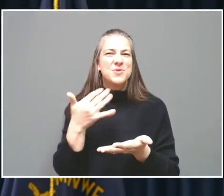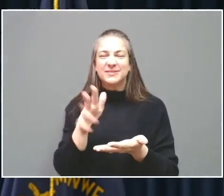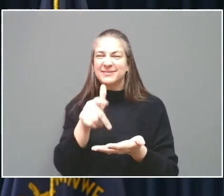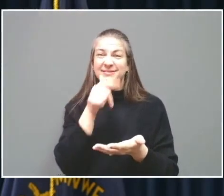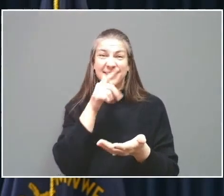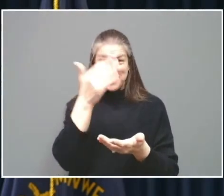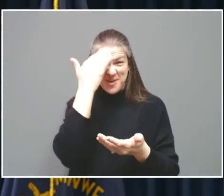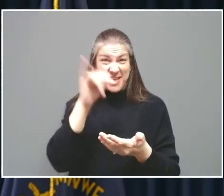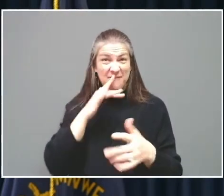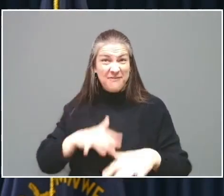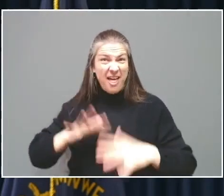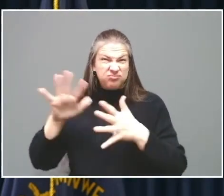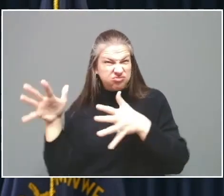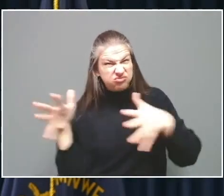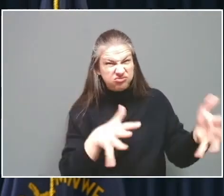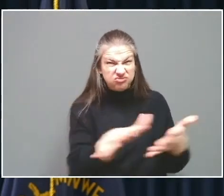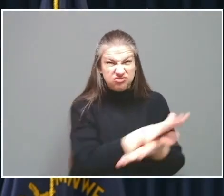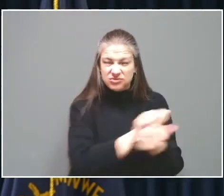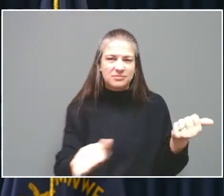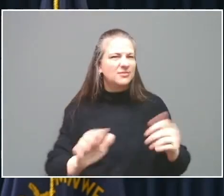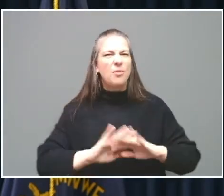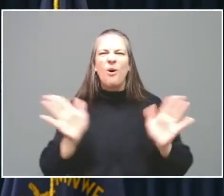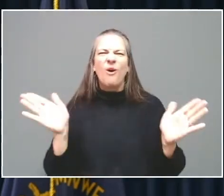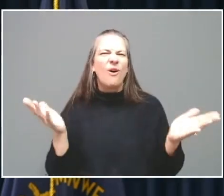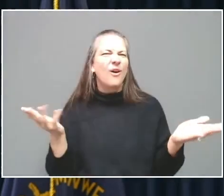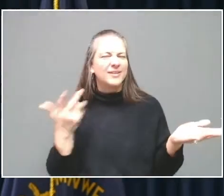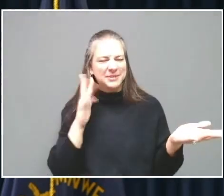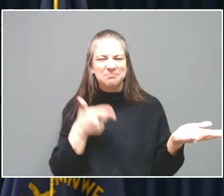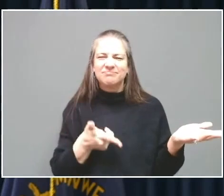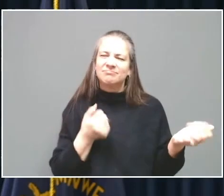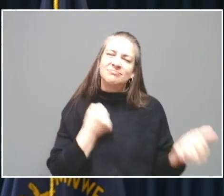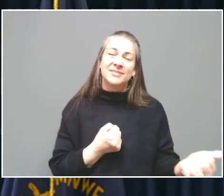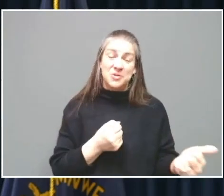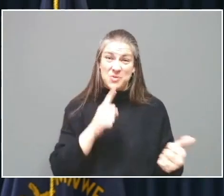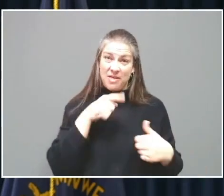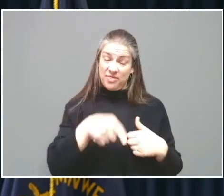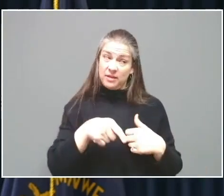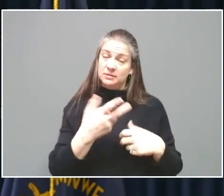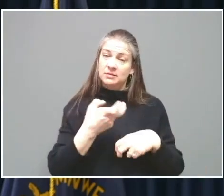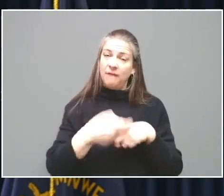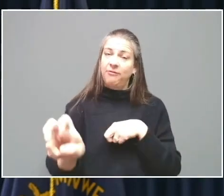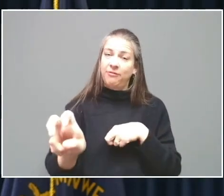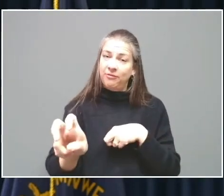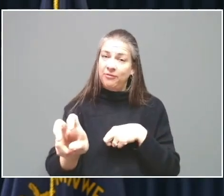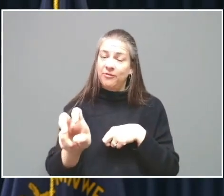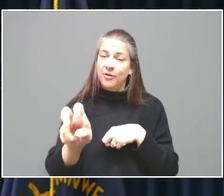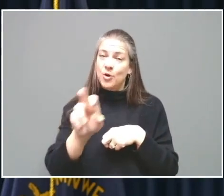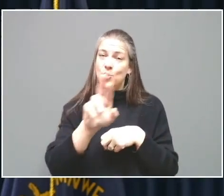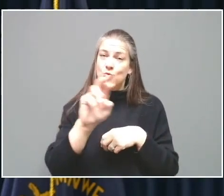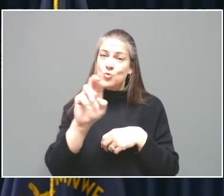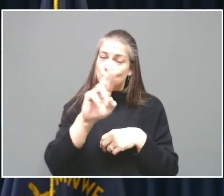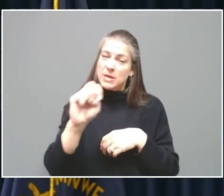or what we've seen in some of these temporary structures. But remember, this is one of the toughest rebuilds, if not the toughest, in U.S. history. It's going to take